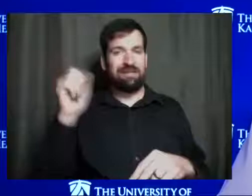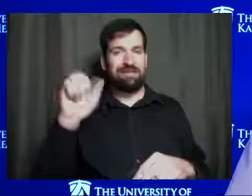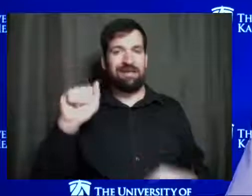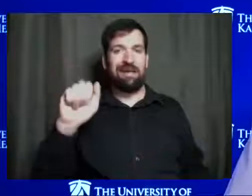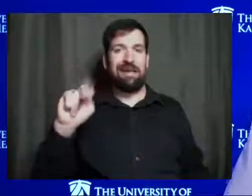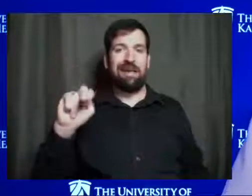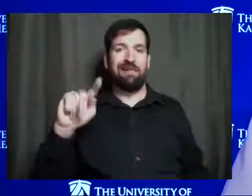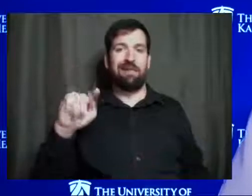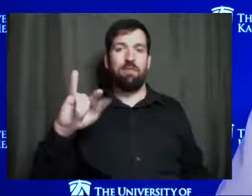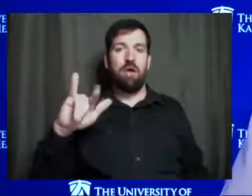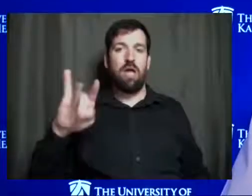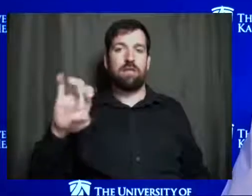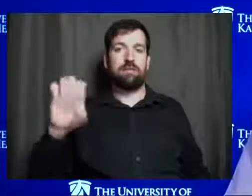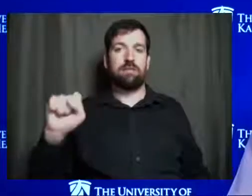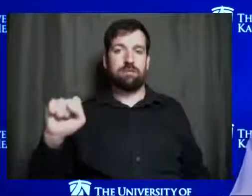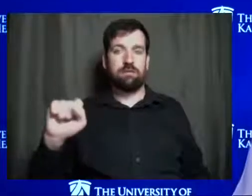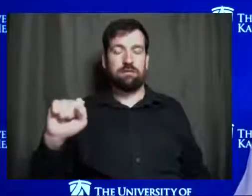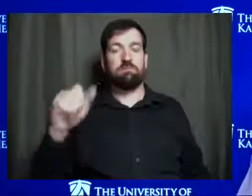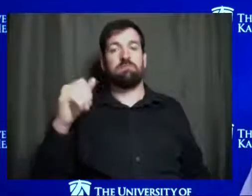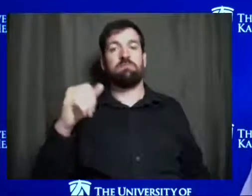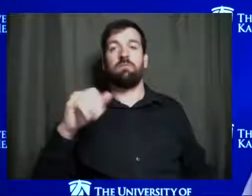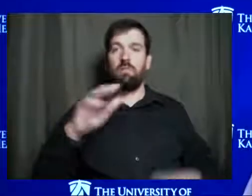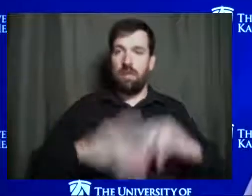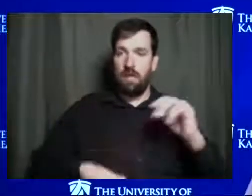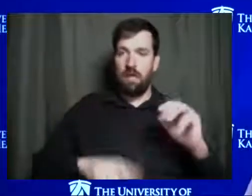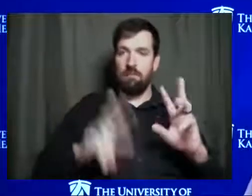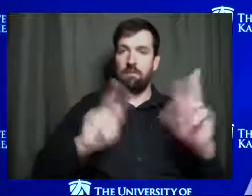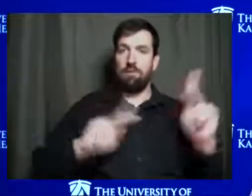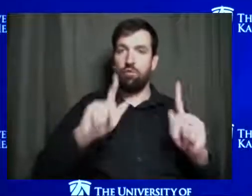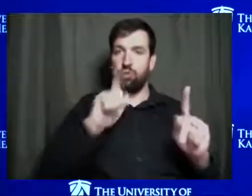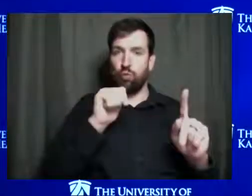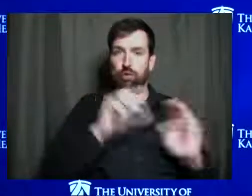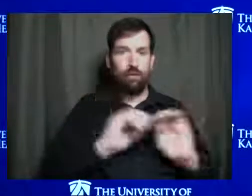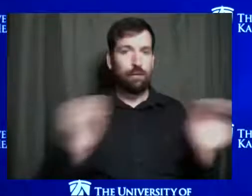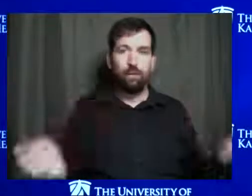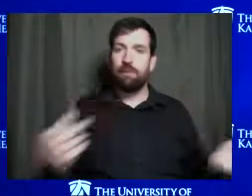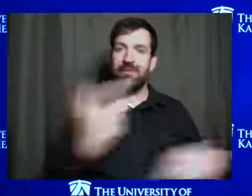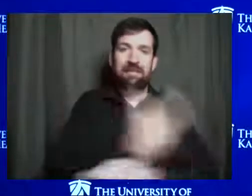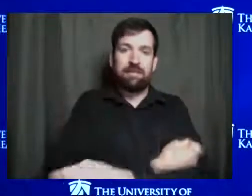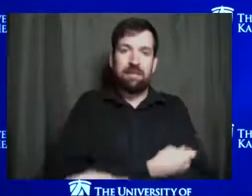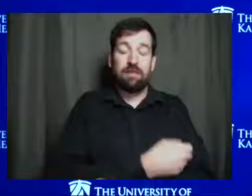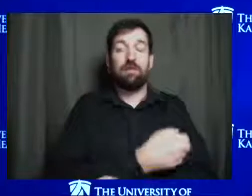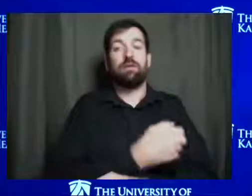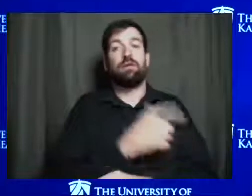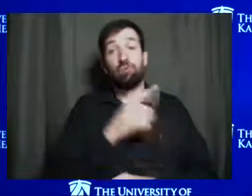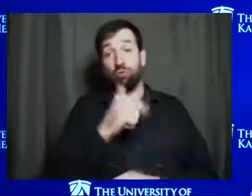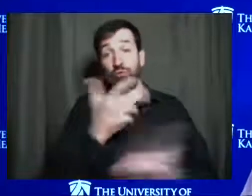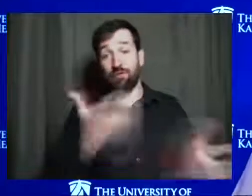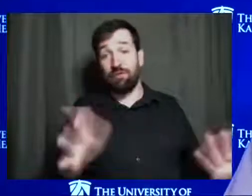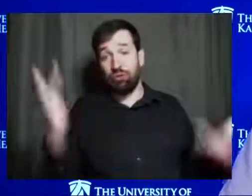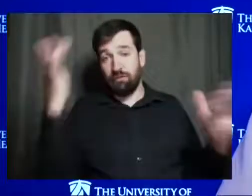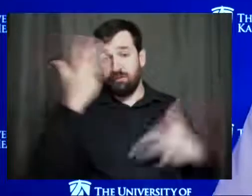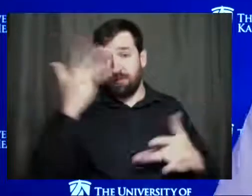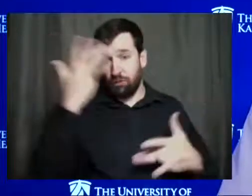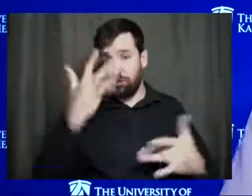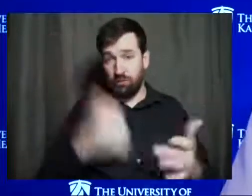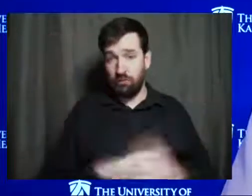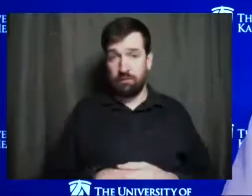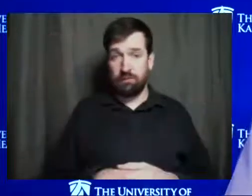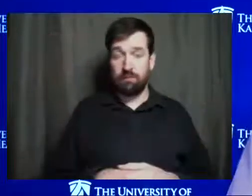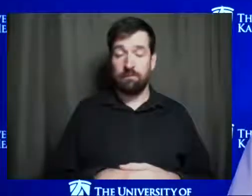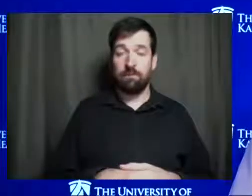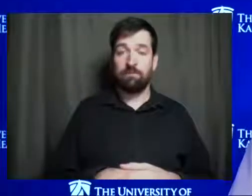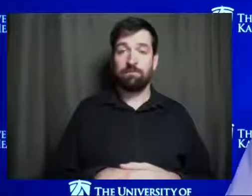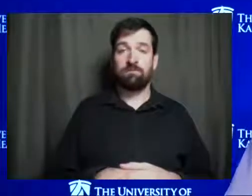antibodies better than those people who are unvaccinated and did get the infection itself. And this is those